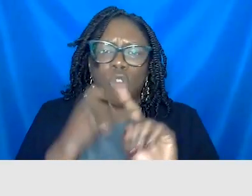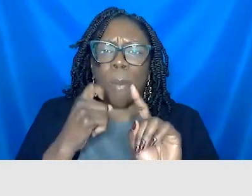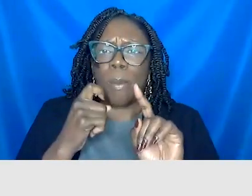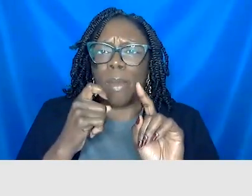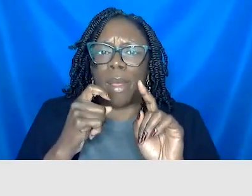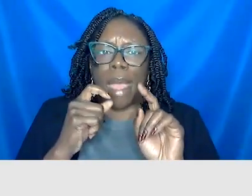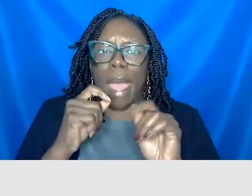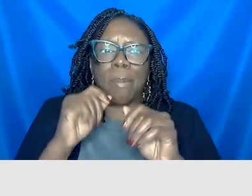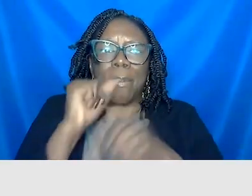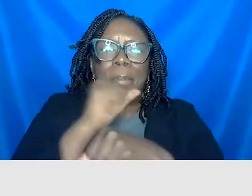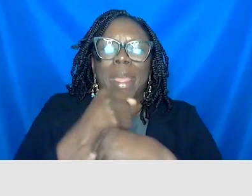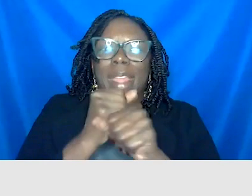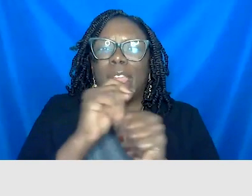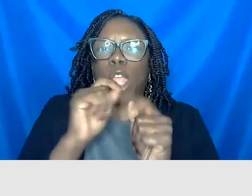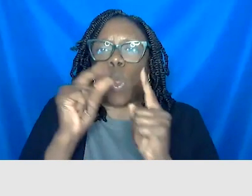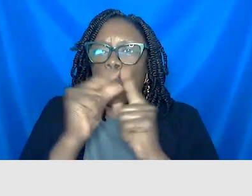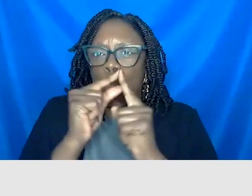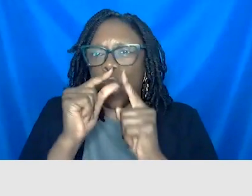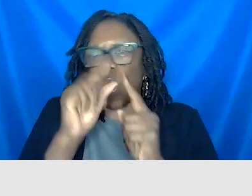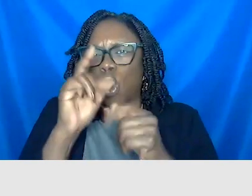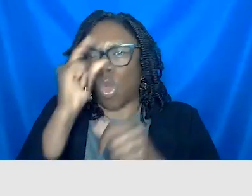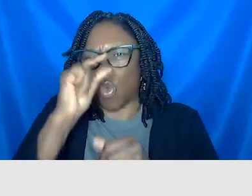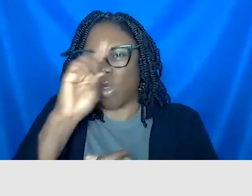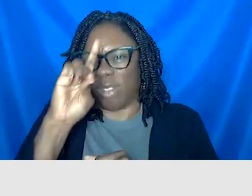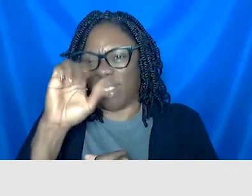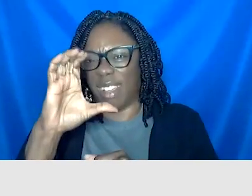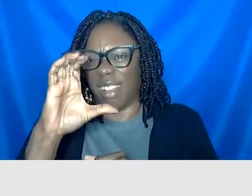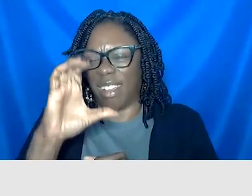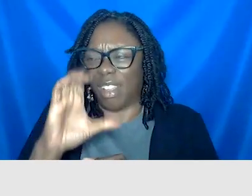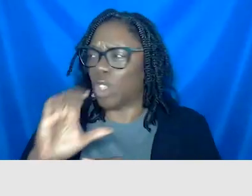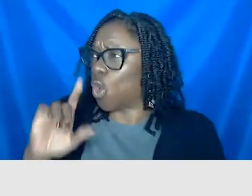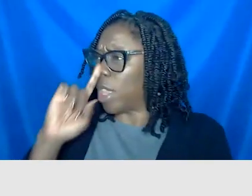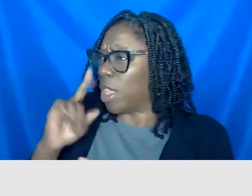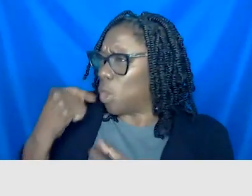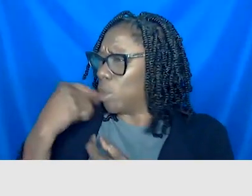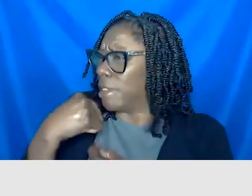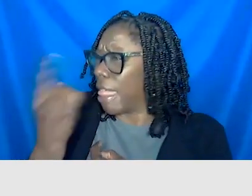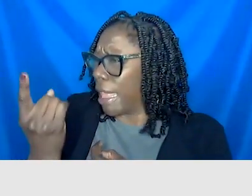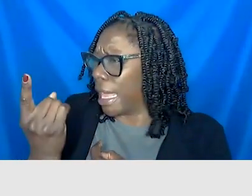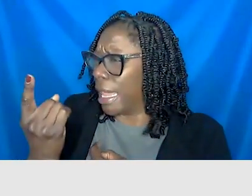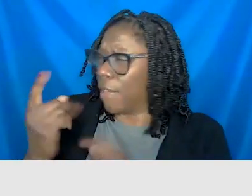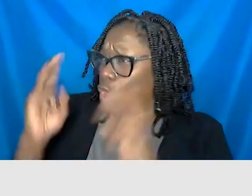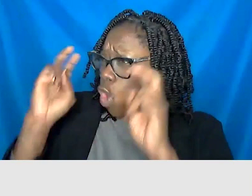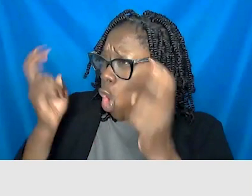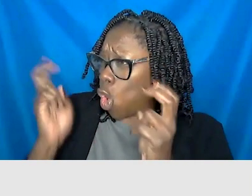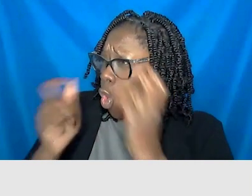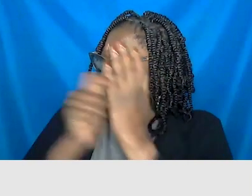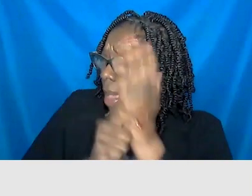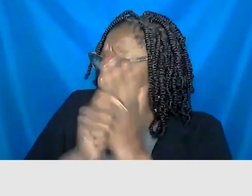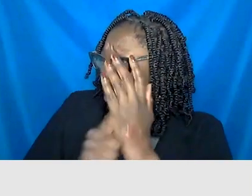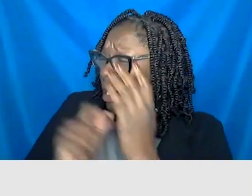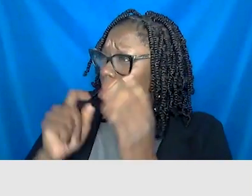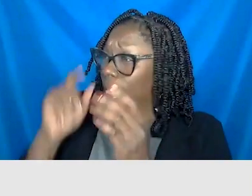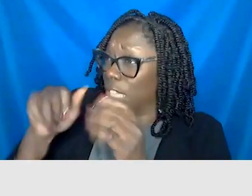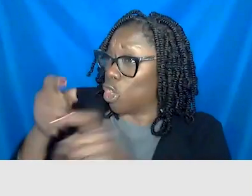Word document basically, or a Google Doc. Can you theoretically just tell it if it's an article that's out there to say this